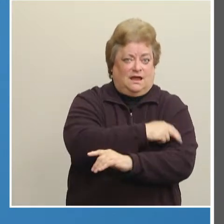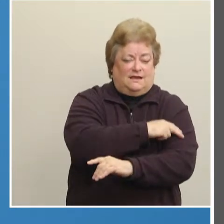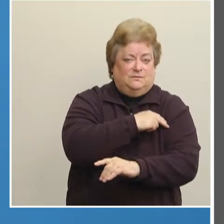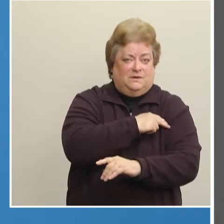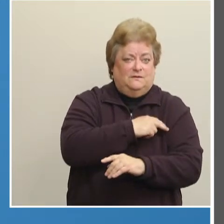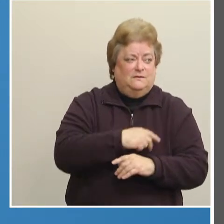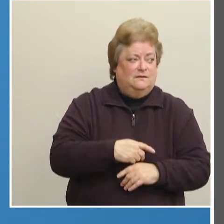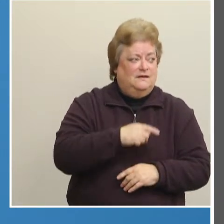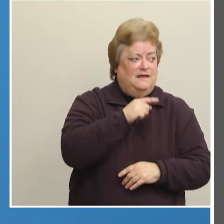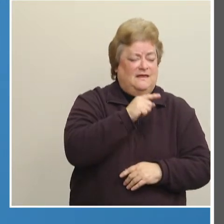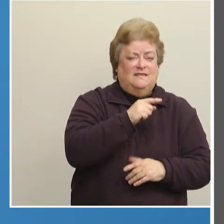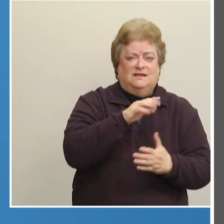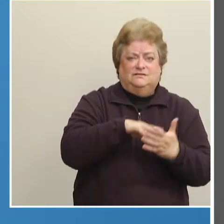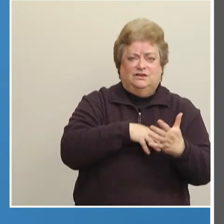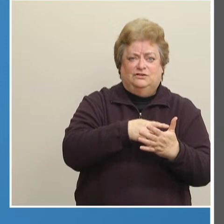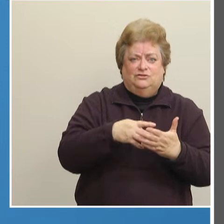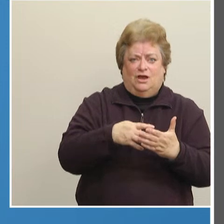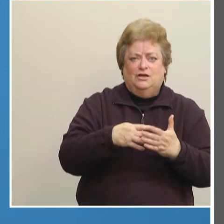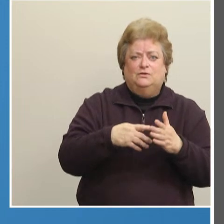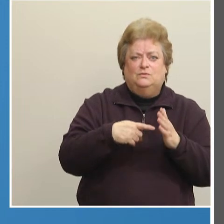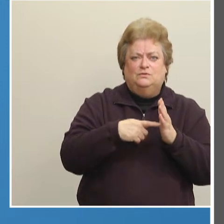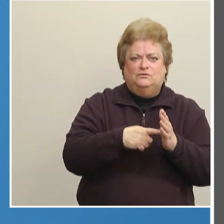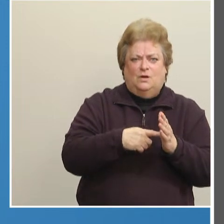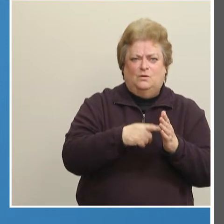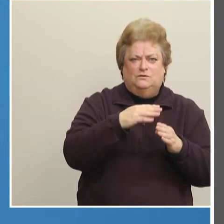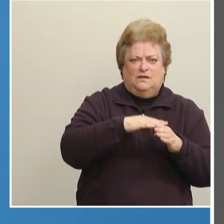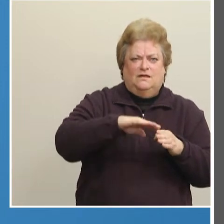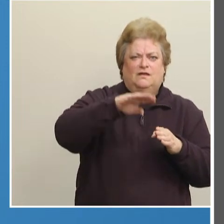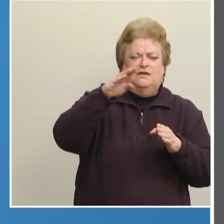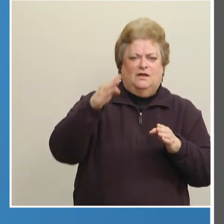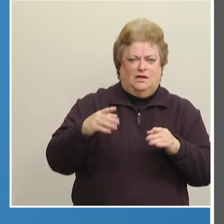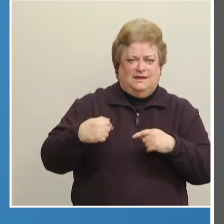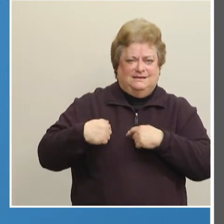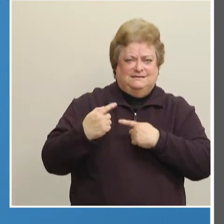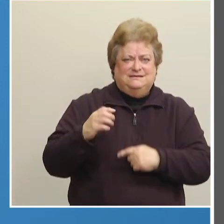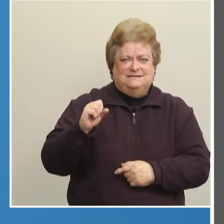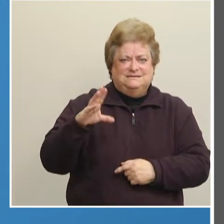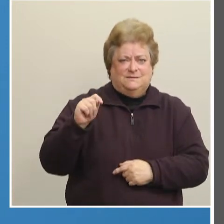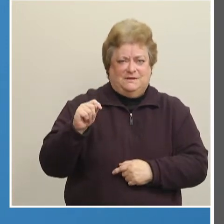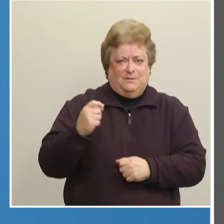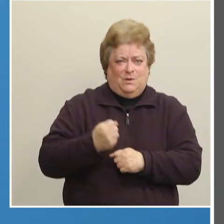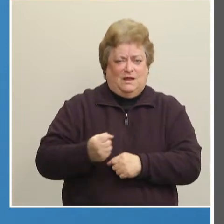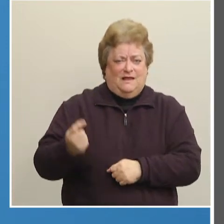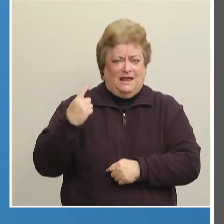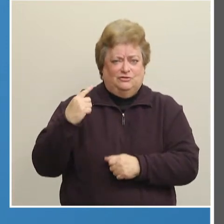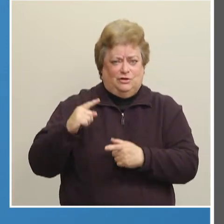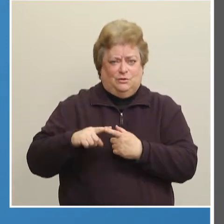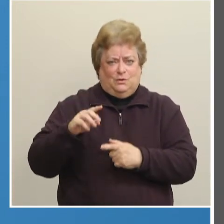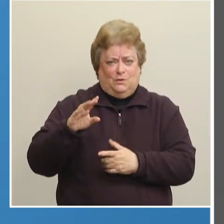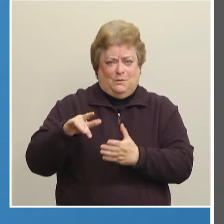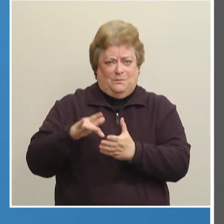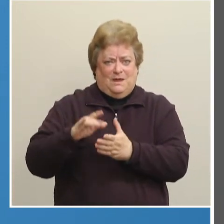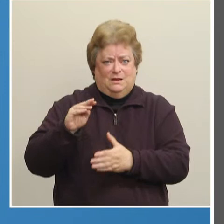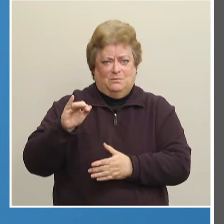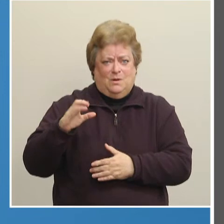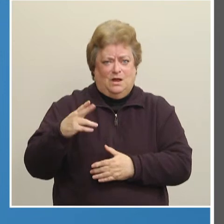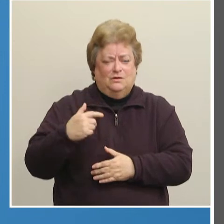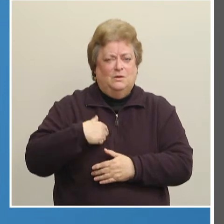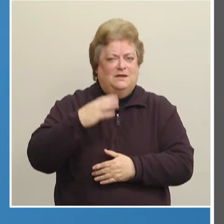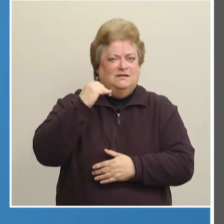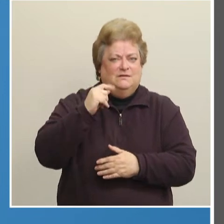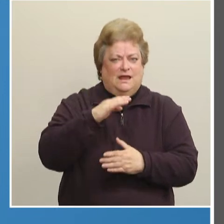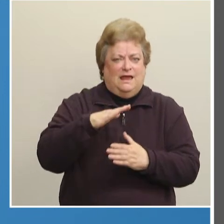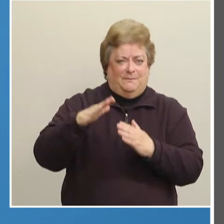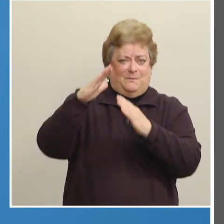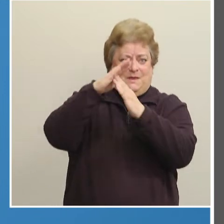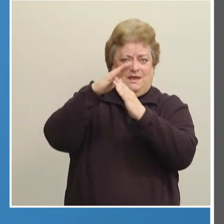chart shows the bell curve between September of last year through mid-March. We experienced a peak